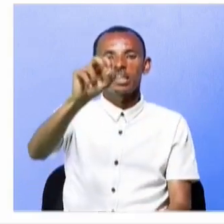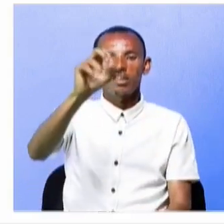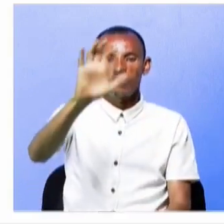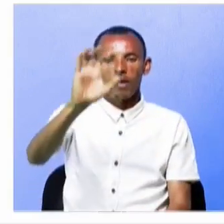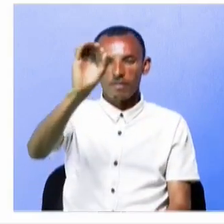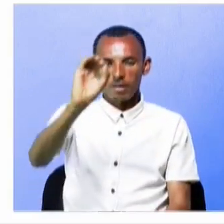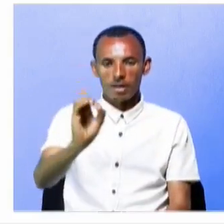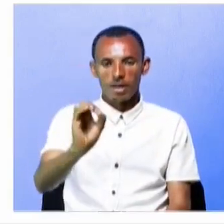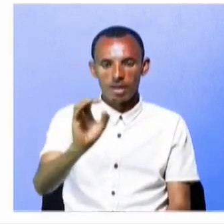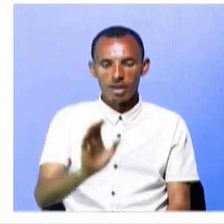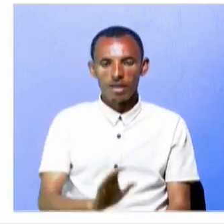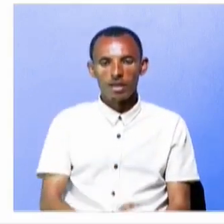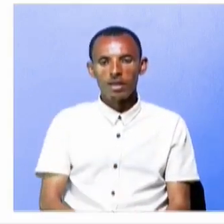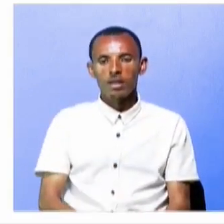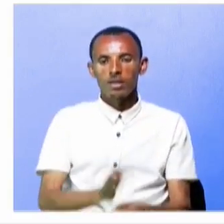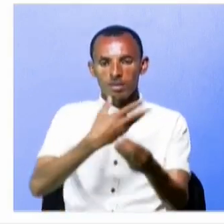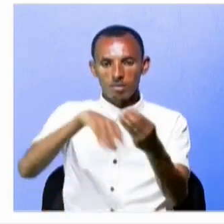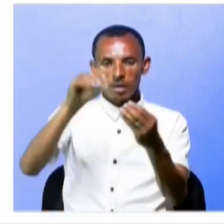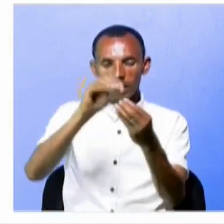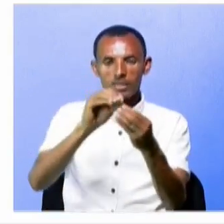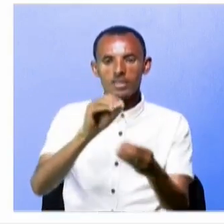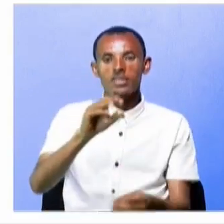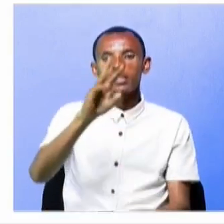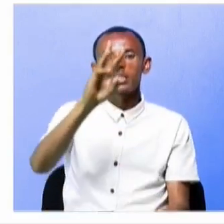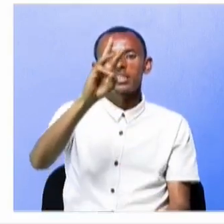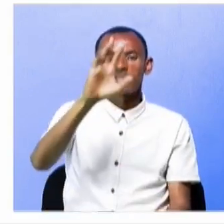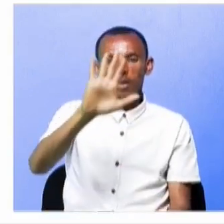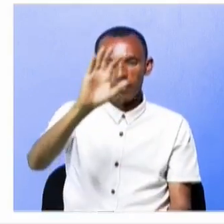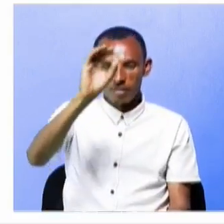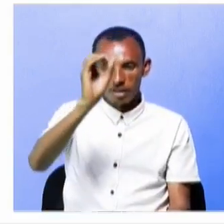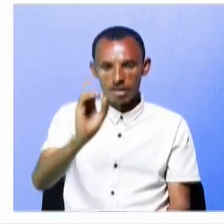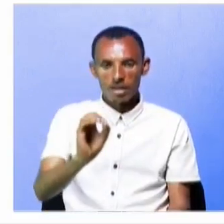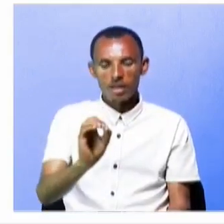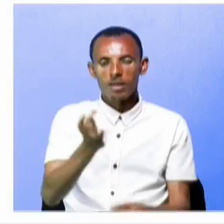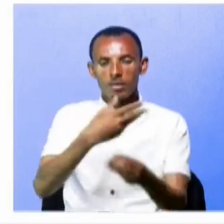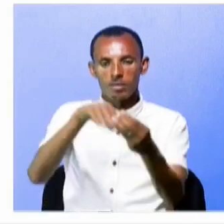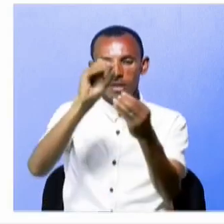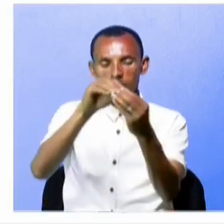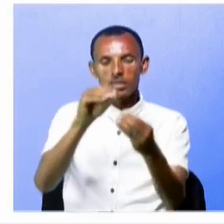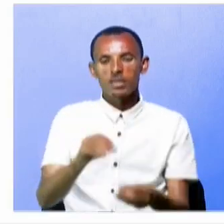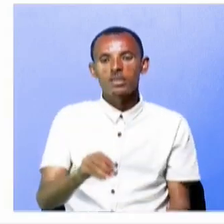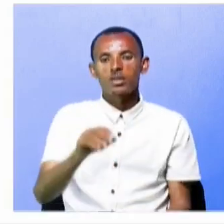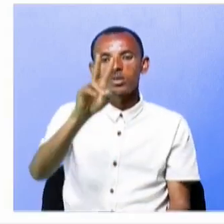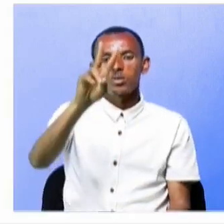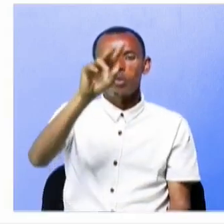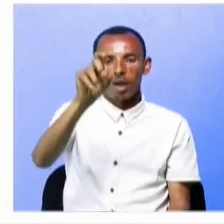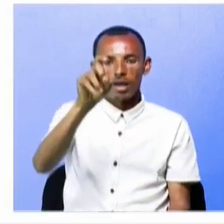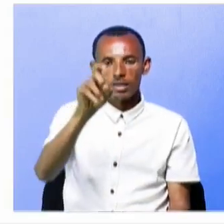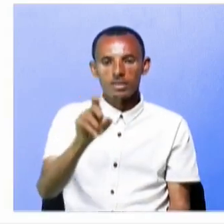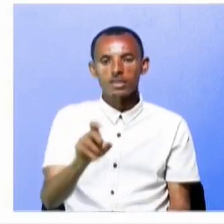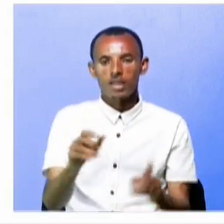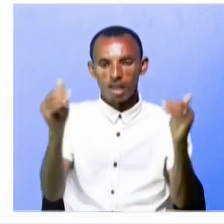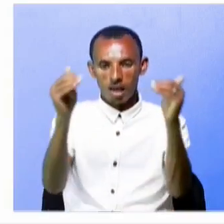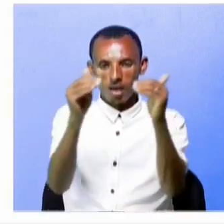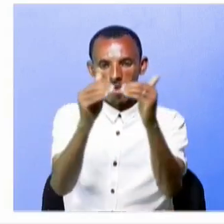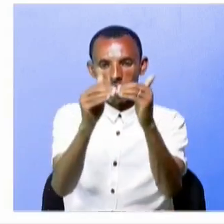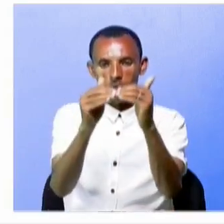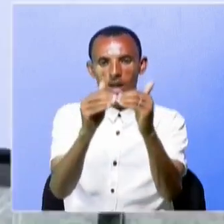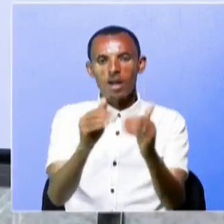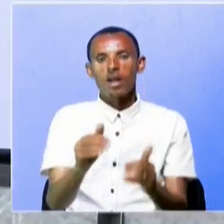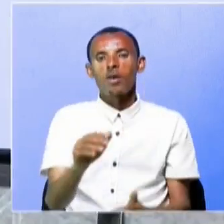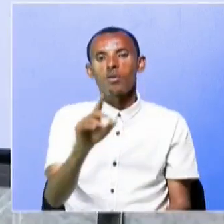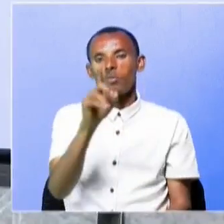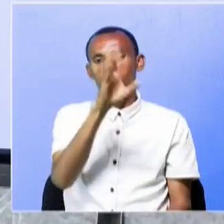35 degree plus 65 degree plus 2x must be